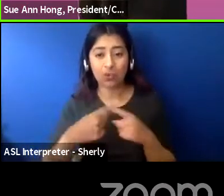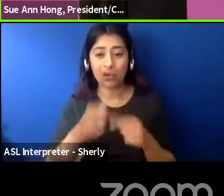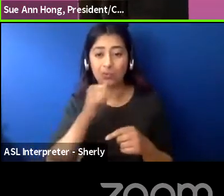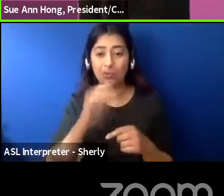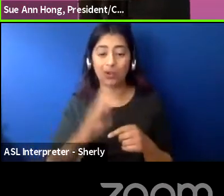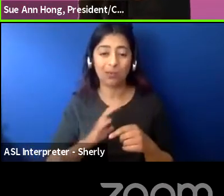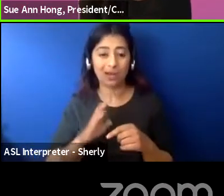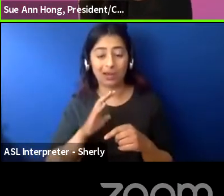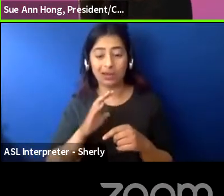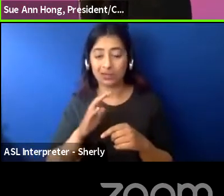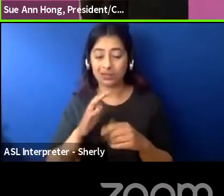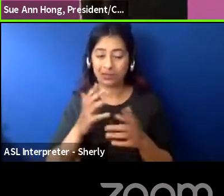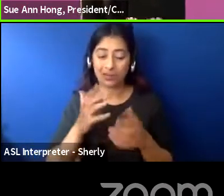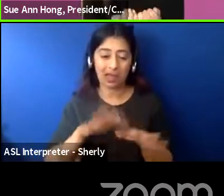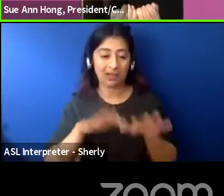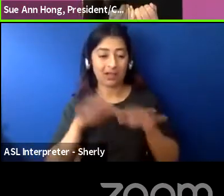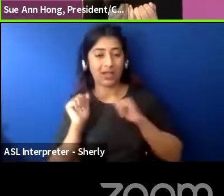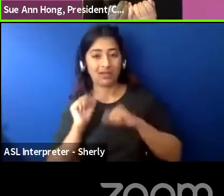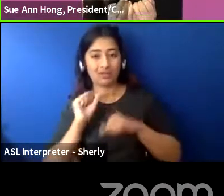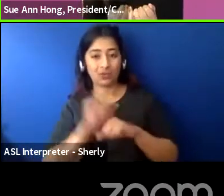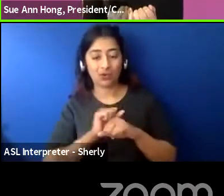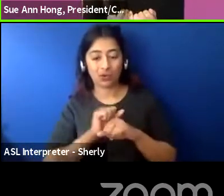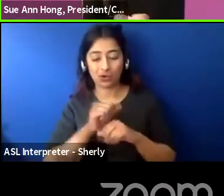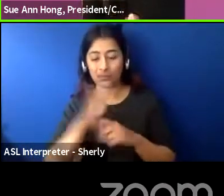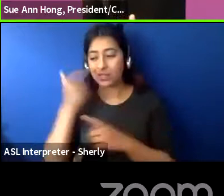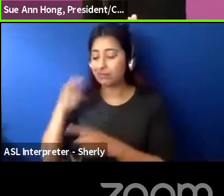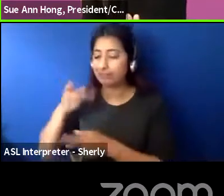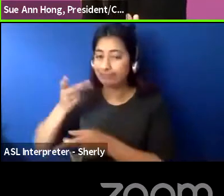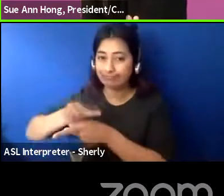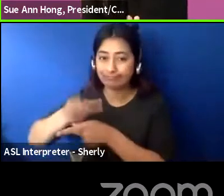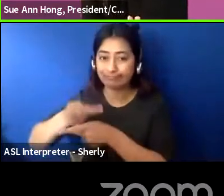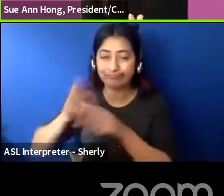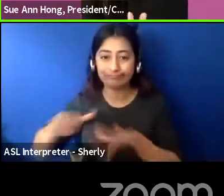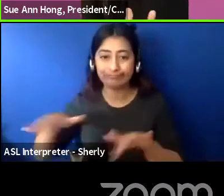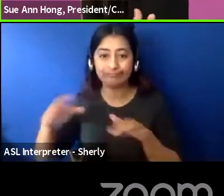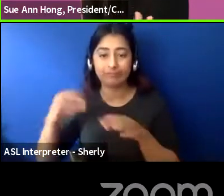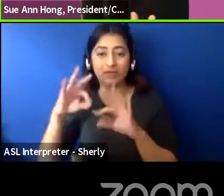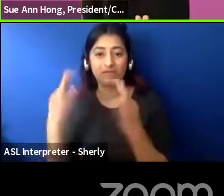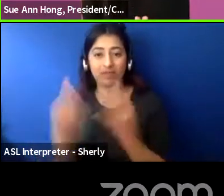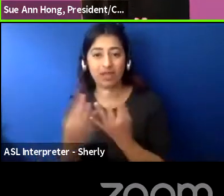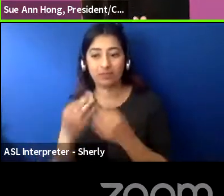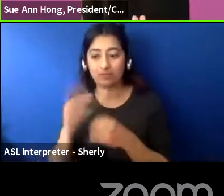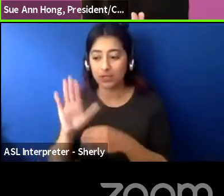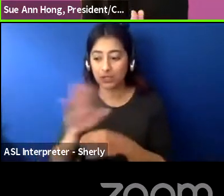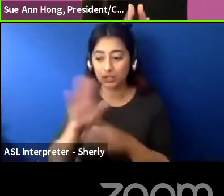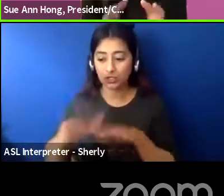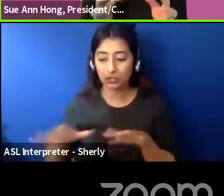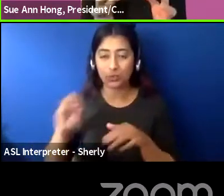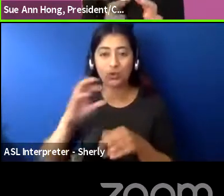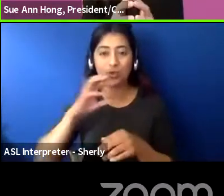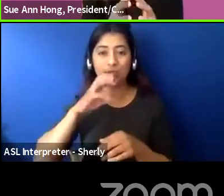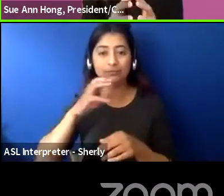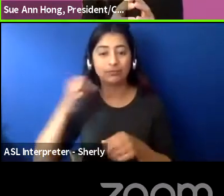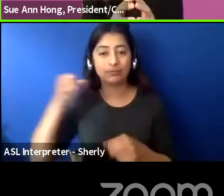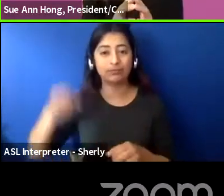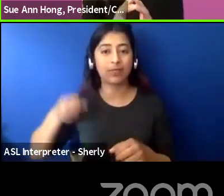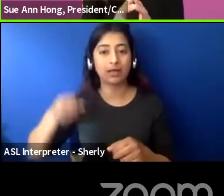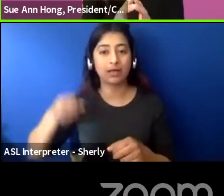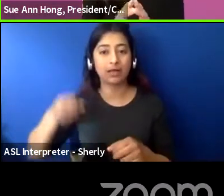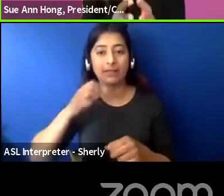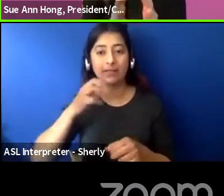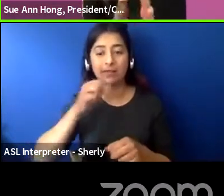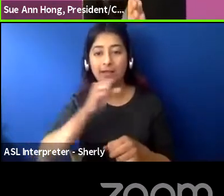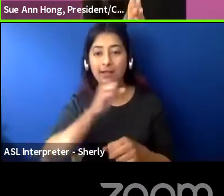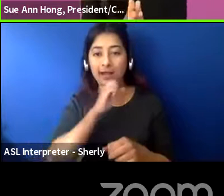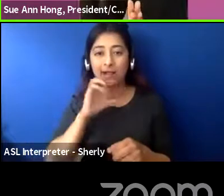from the workforce because of childcare issues and taking care of their family, whether it's their children or the elders, very, very important.